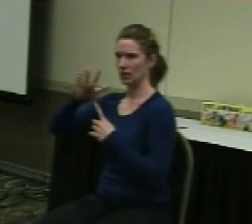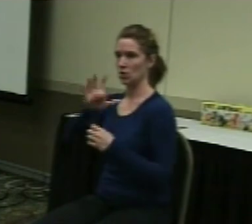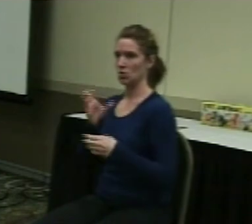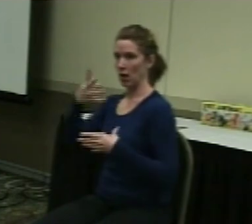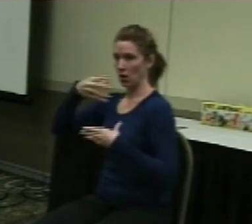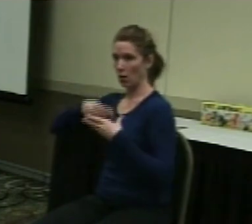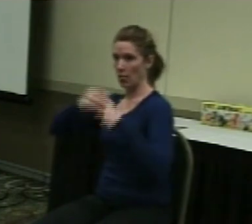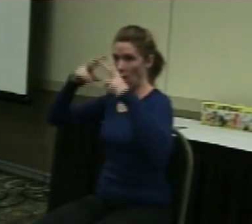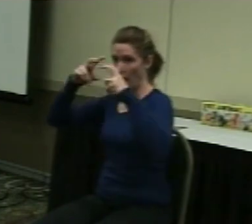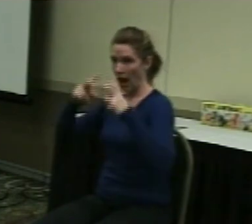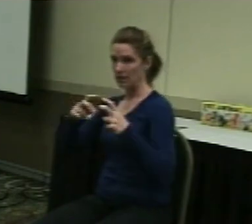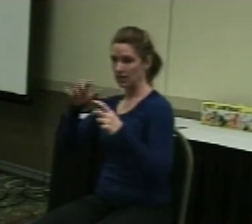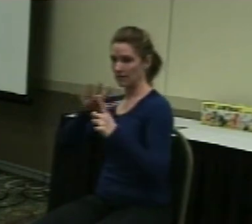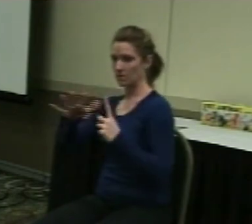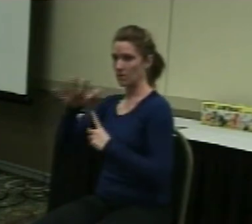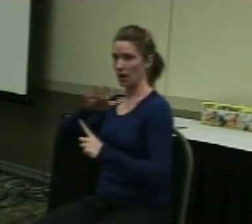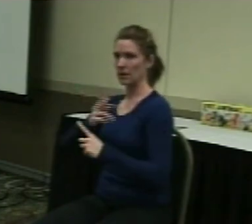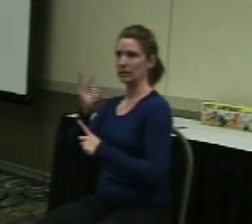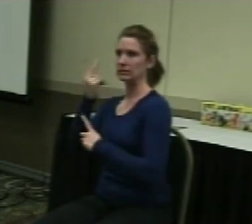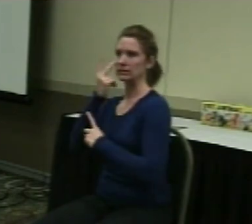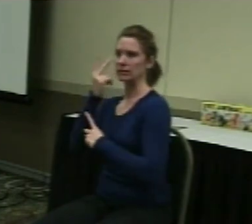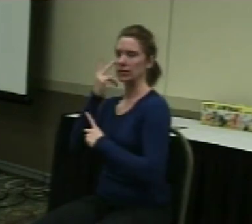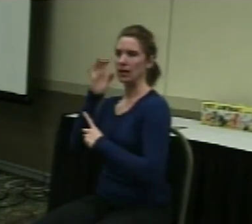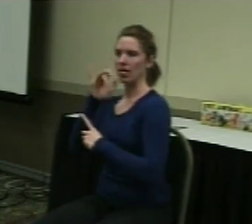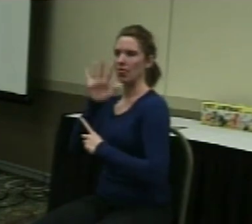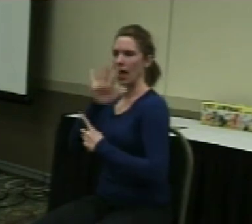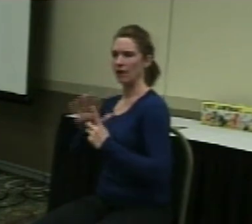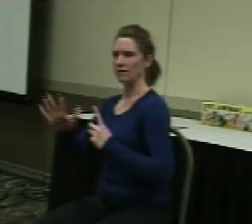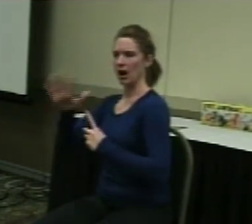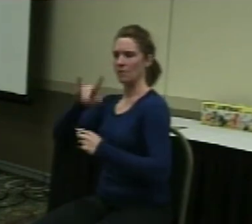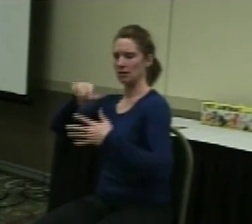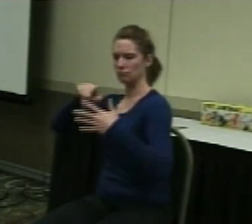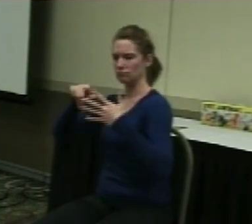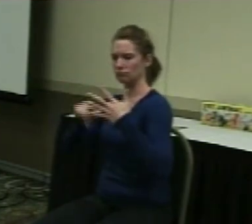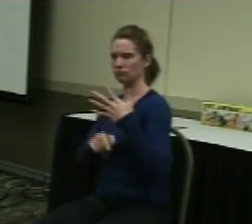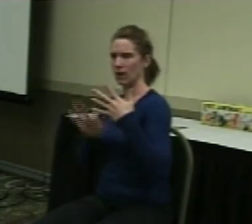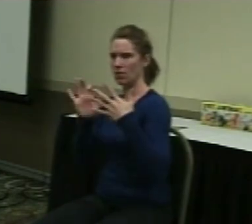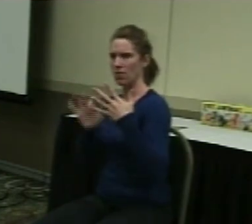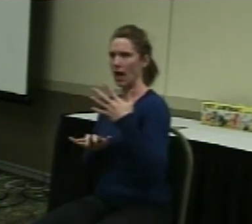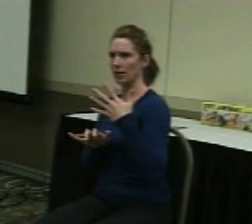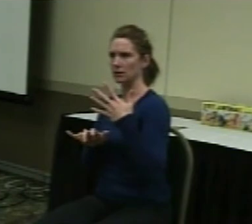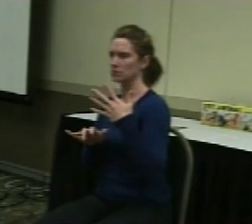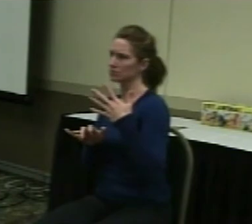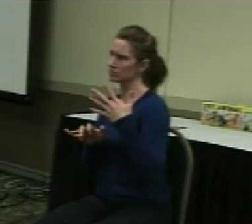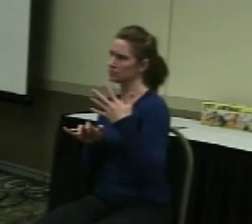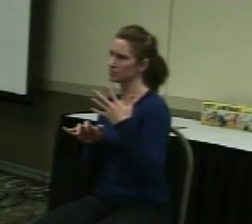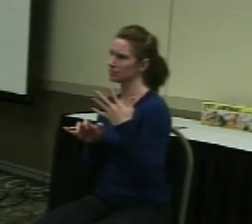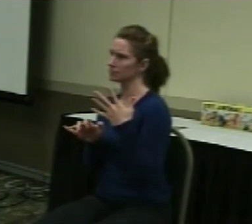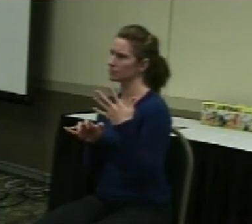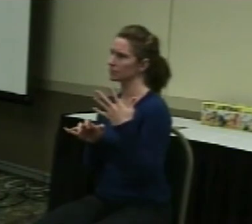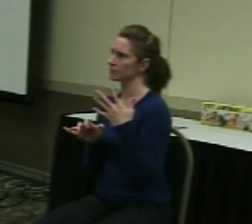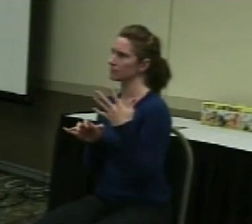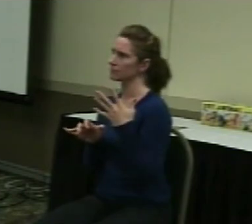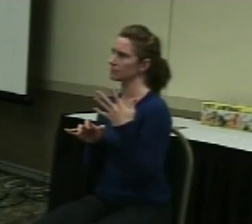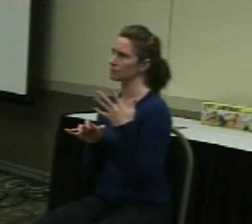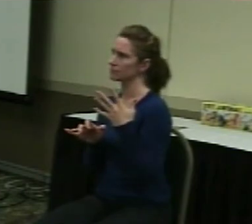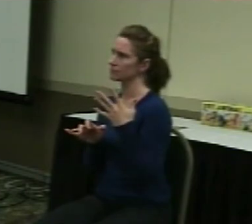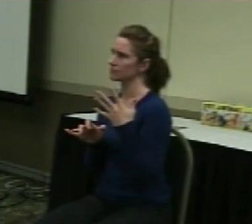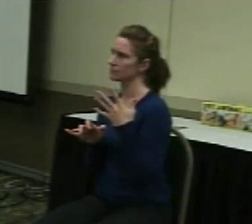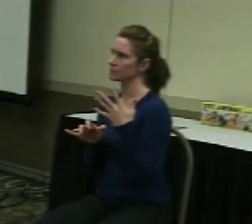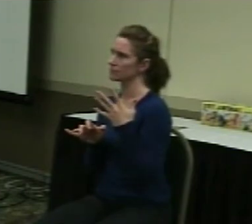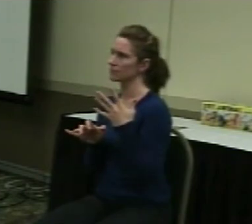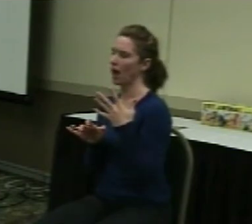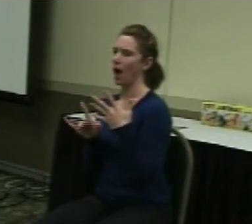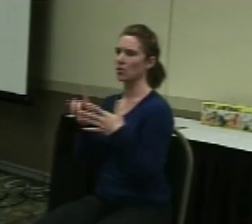there and assess it and see, is this aspect of the environment, you know, on